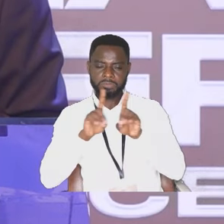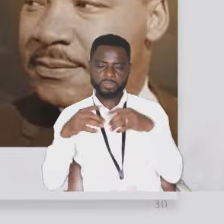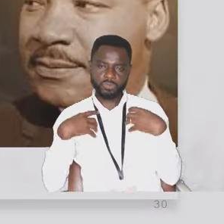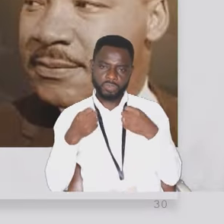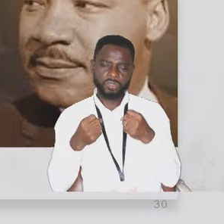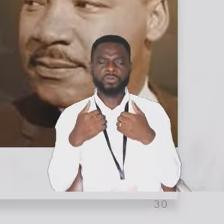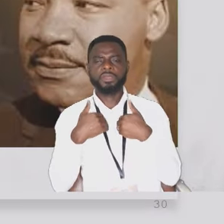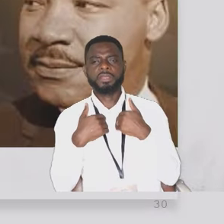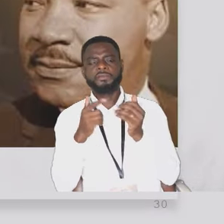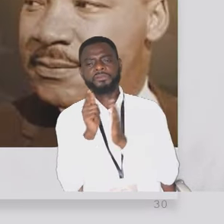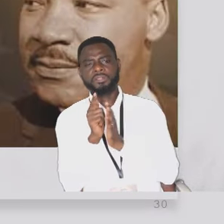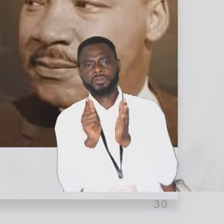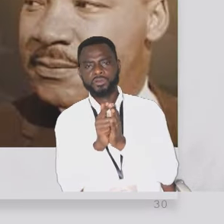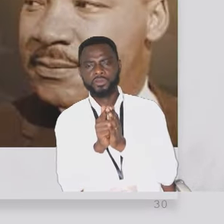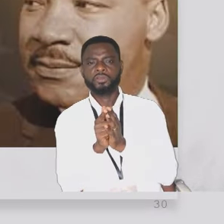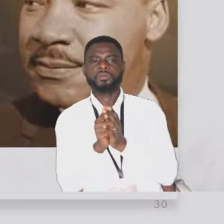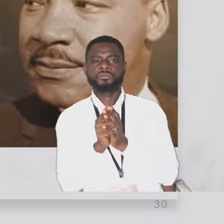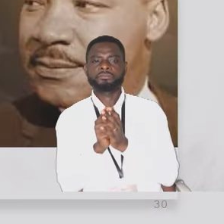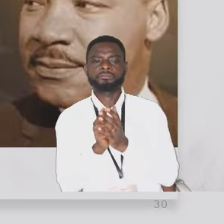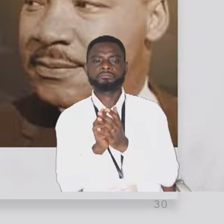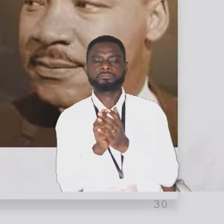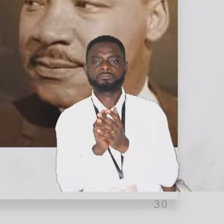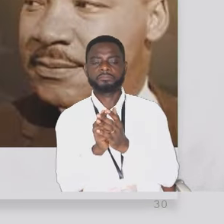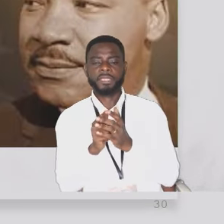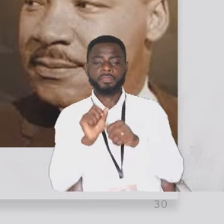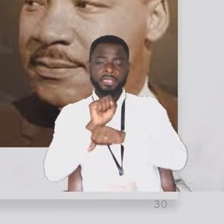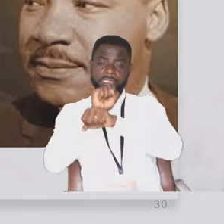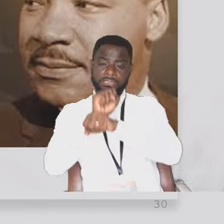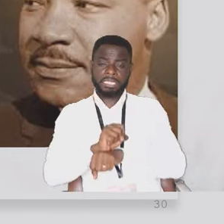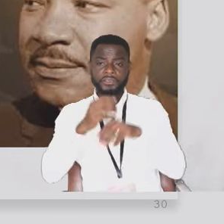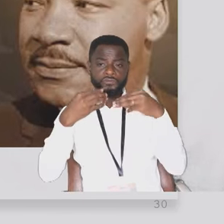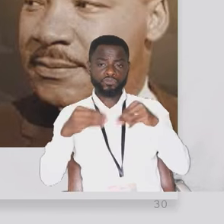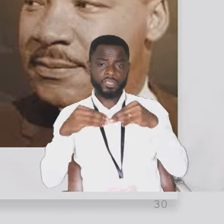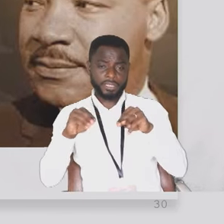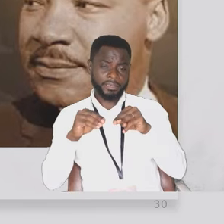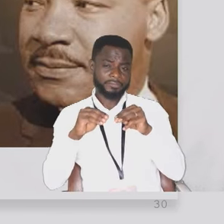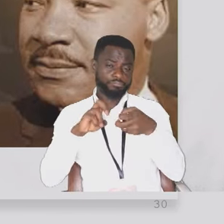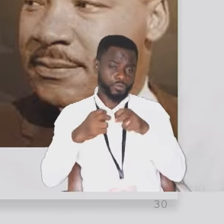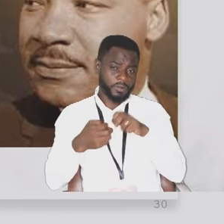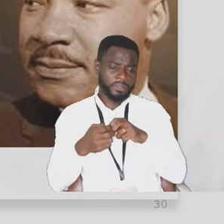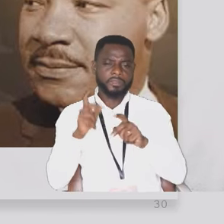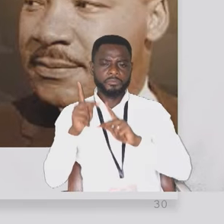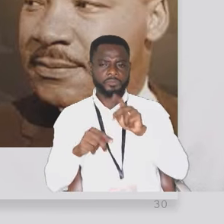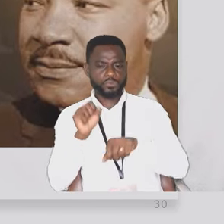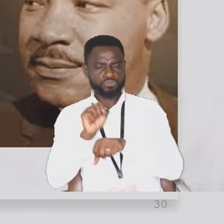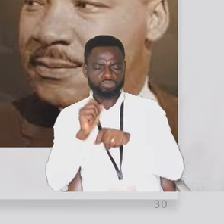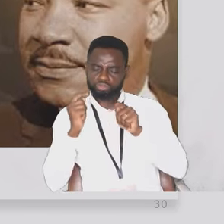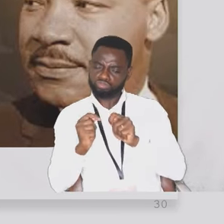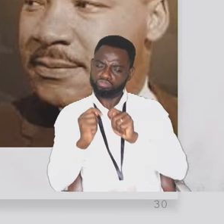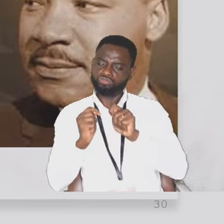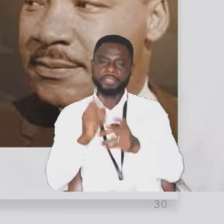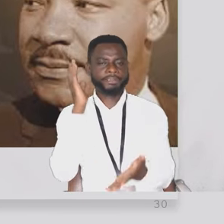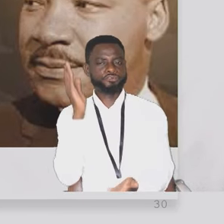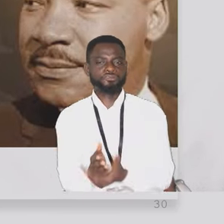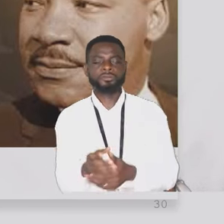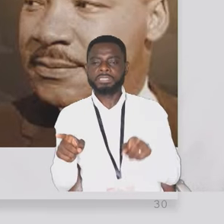virtues. That is the slave trade issue that I've talked about. People worked and abolished it. We can also do